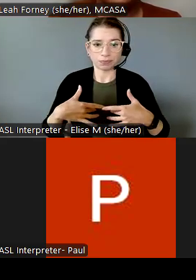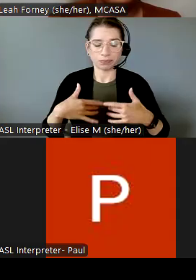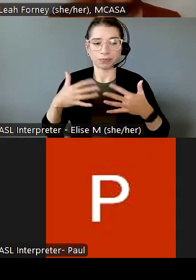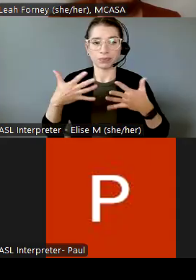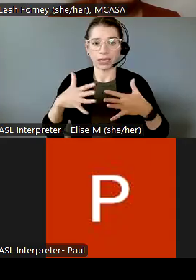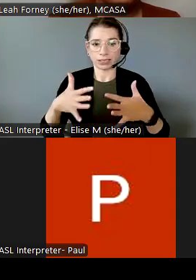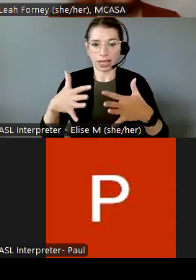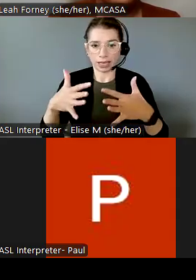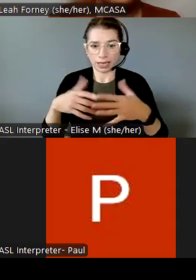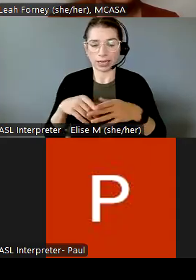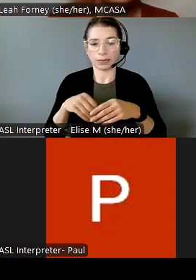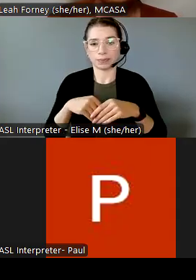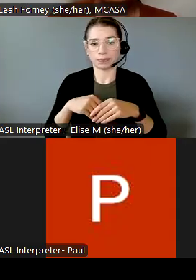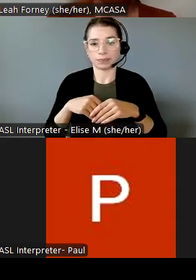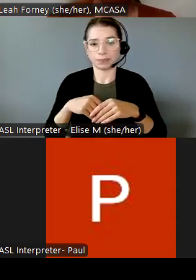anxiety,